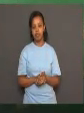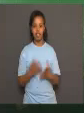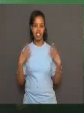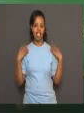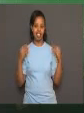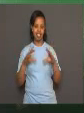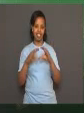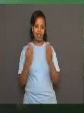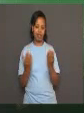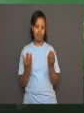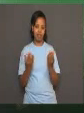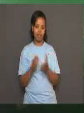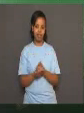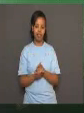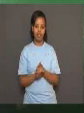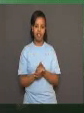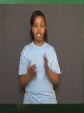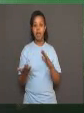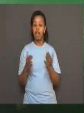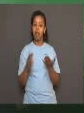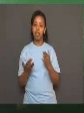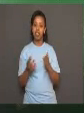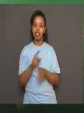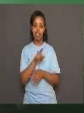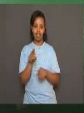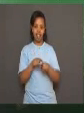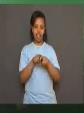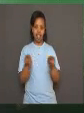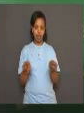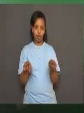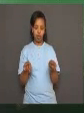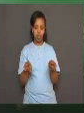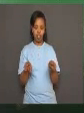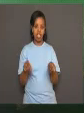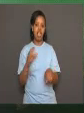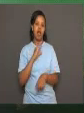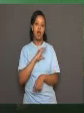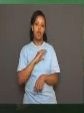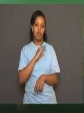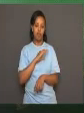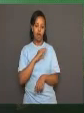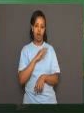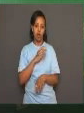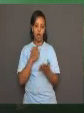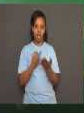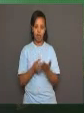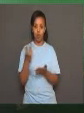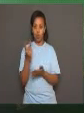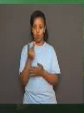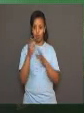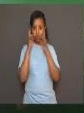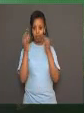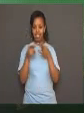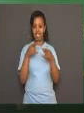Hello, class. You probably identified the characteristic that distinguishes the two